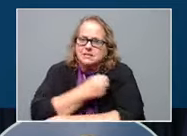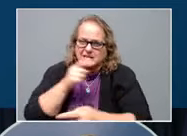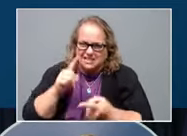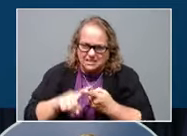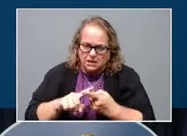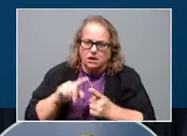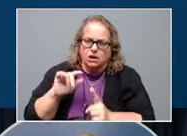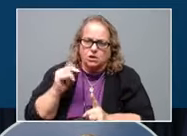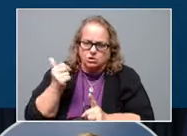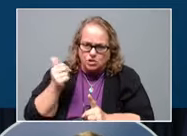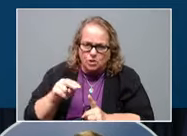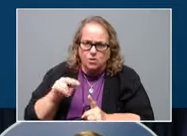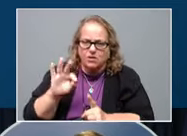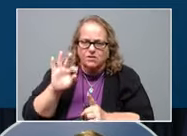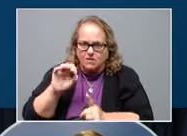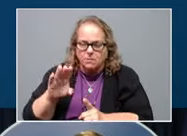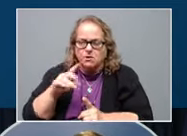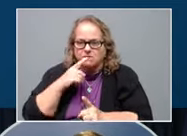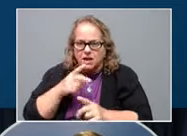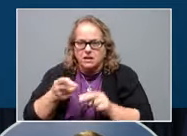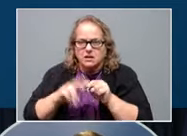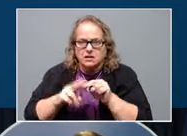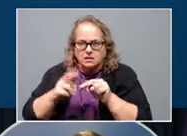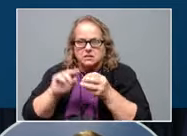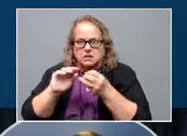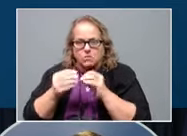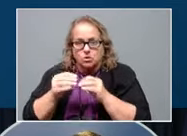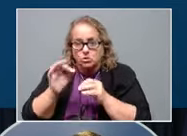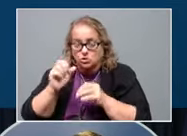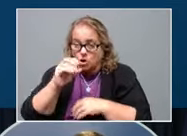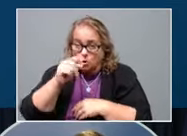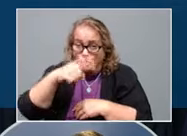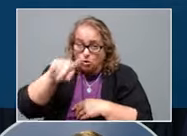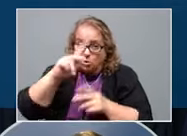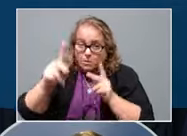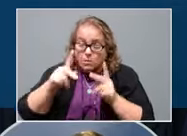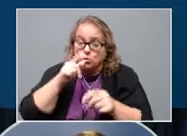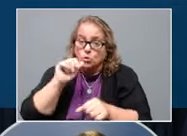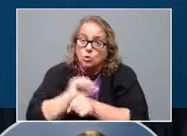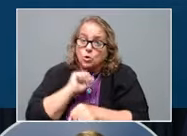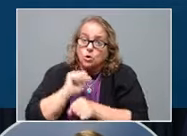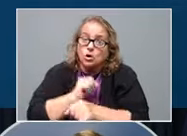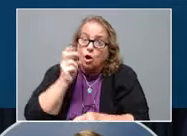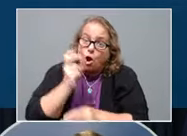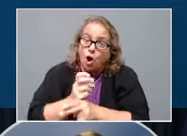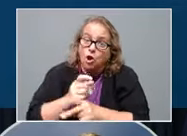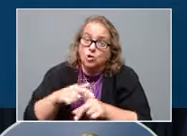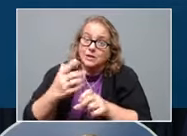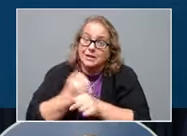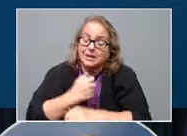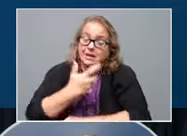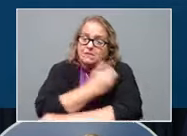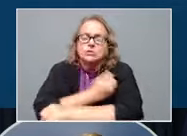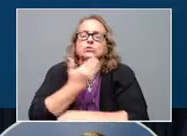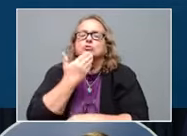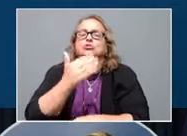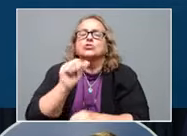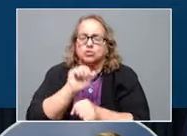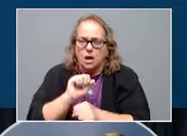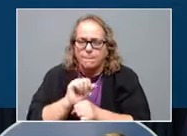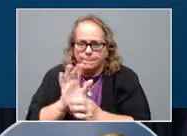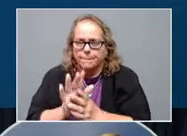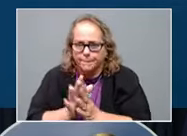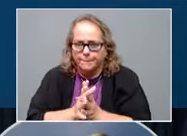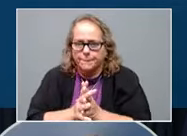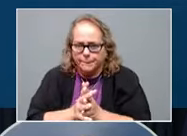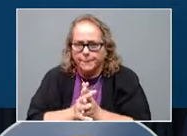January or February. So to everybody out there that's working, good job. We need a lot more, but good job. 18 and up, those that